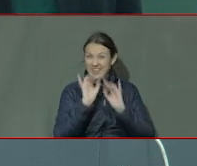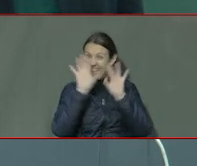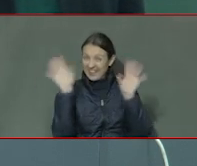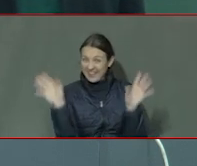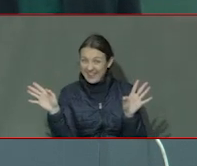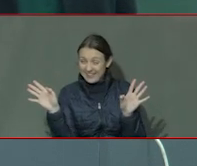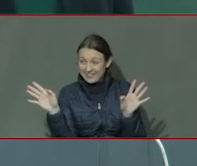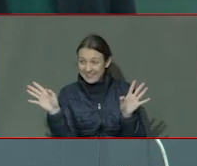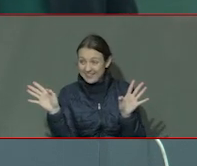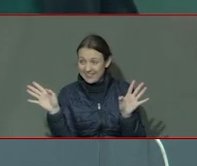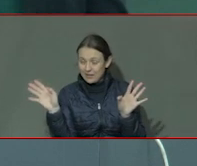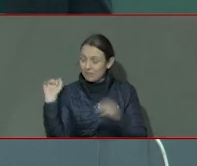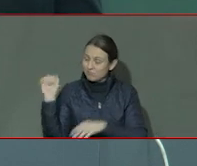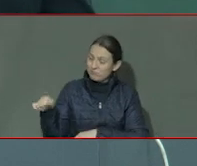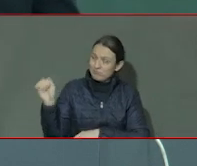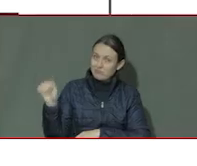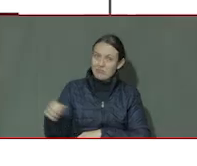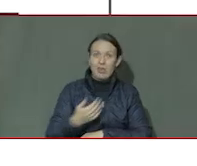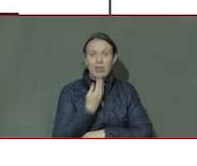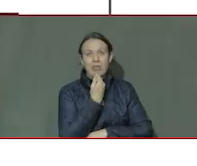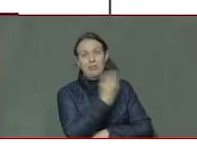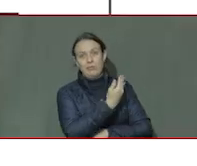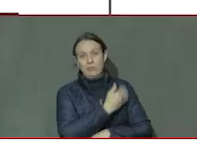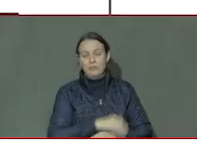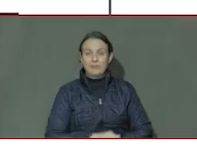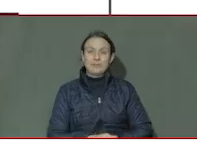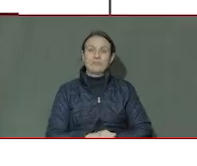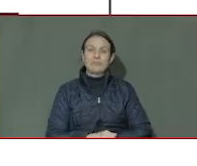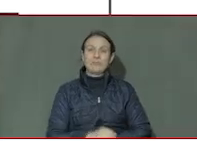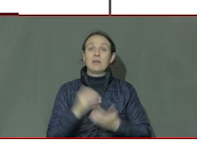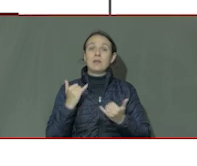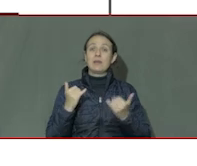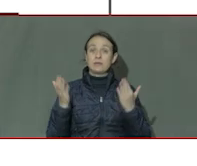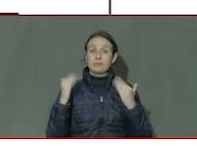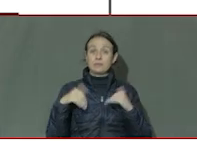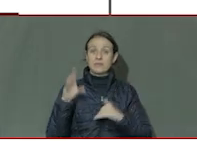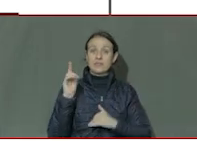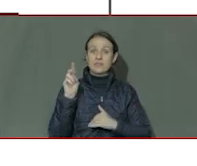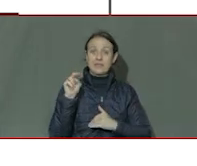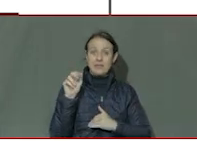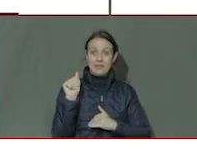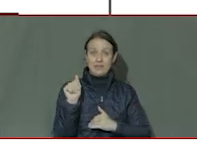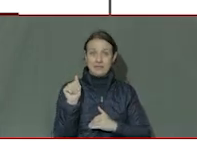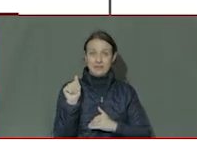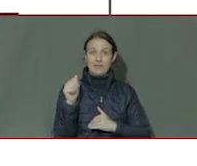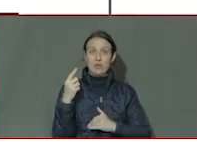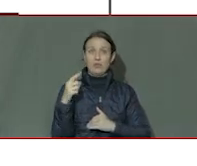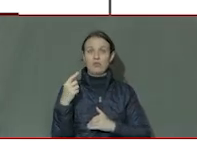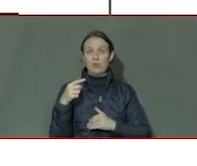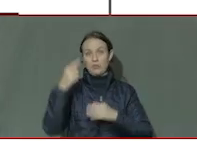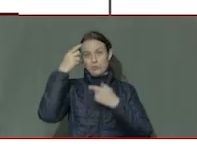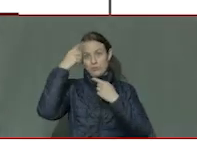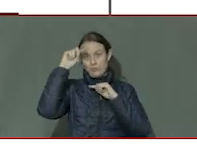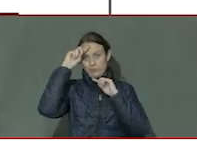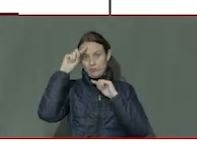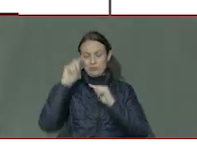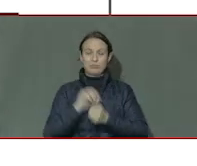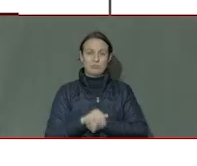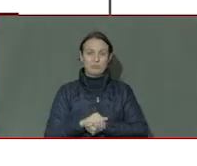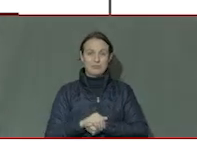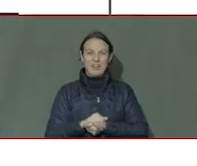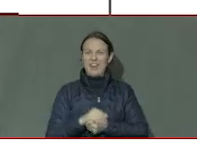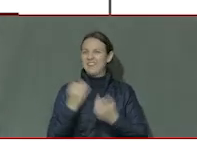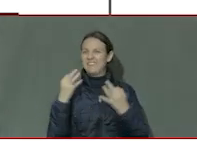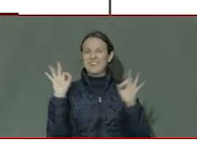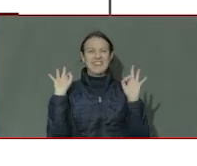and gentlemen? Thank you. Now we move to DNA profiling. Mahala